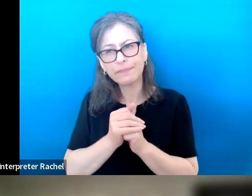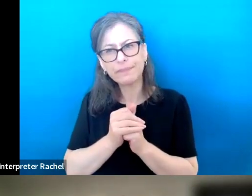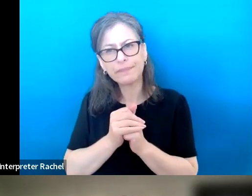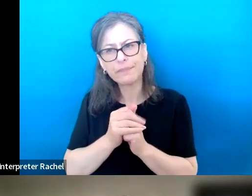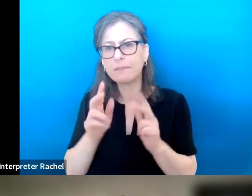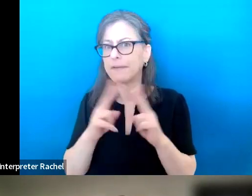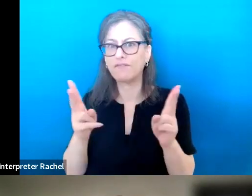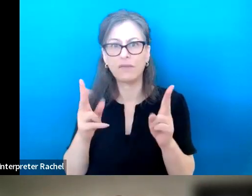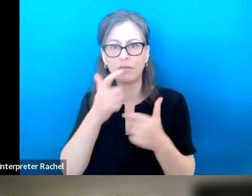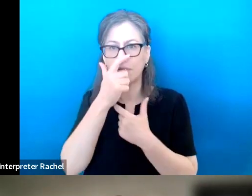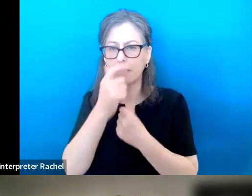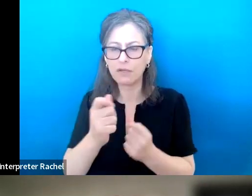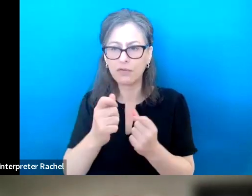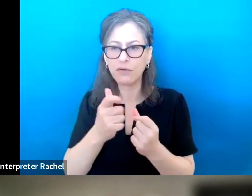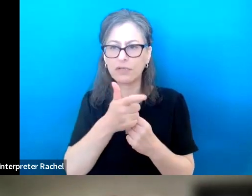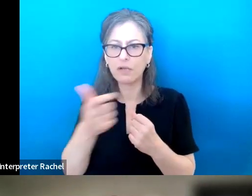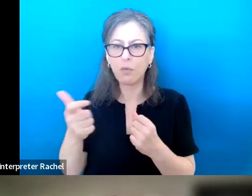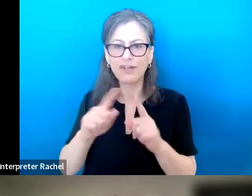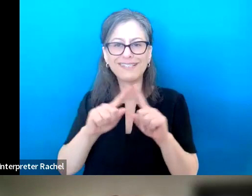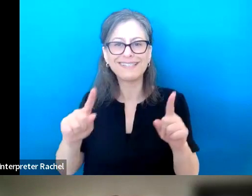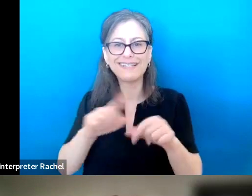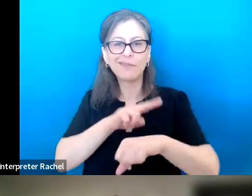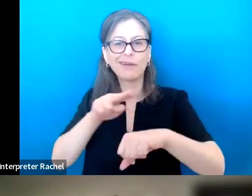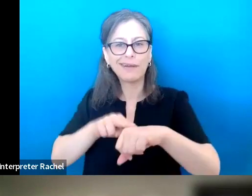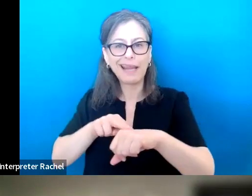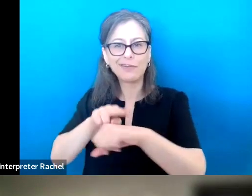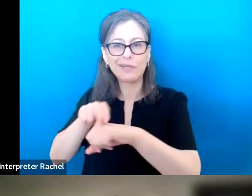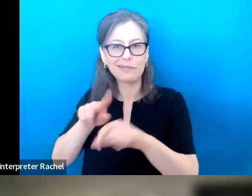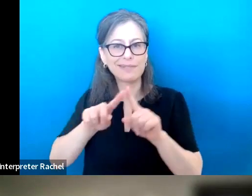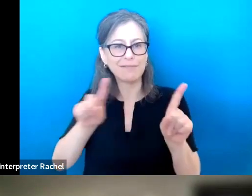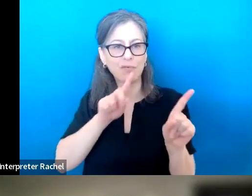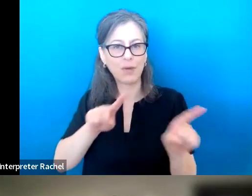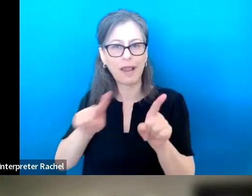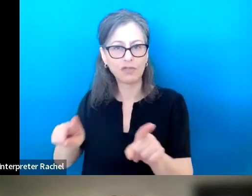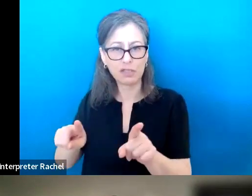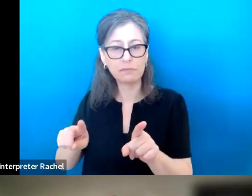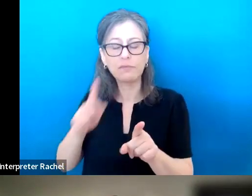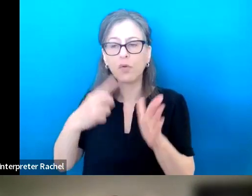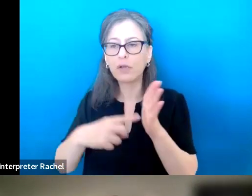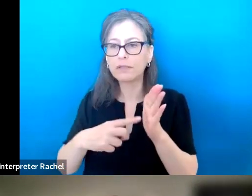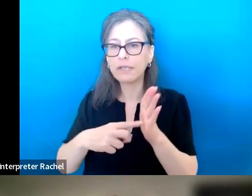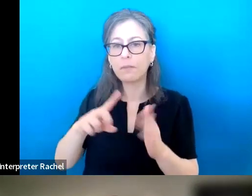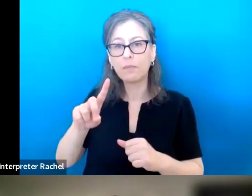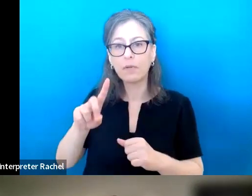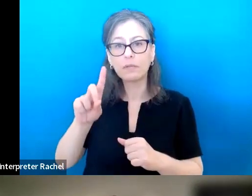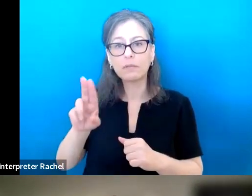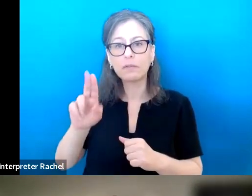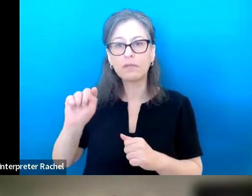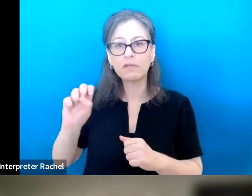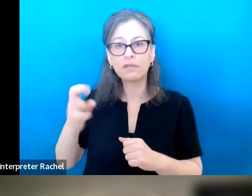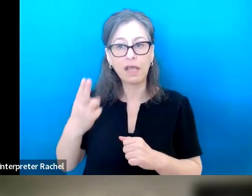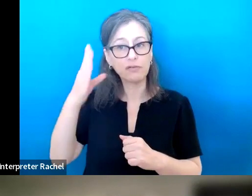very interesting watching different nations have quite different reactions. So like the Dutch, for example, have